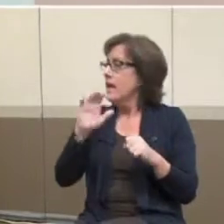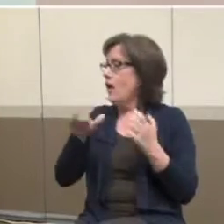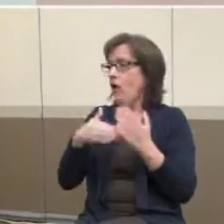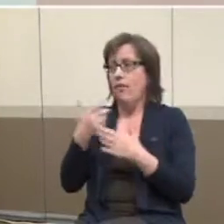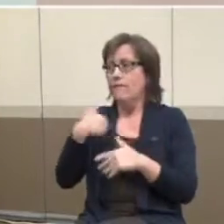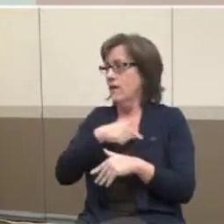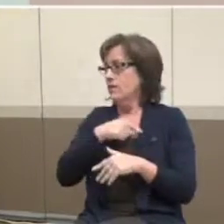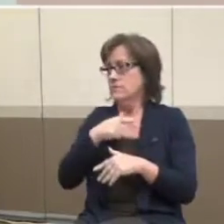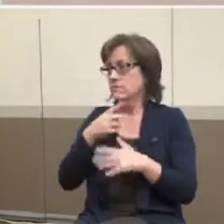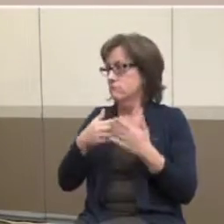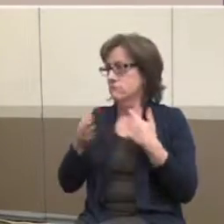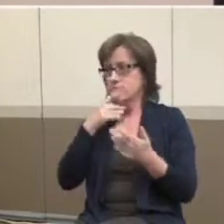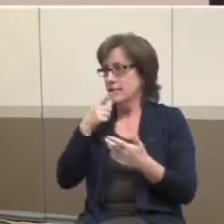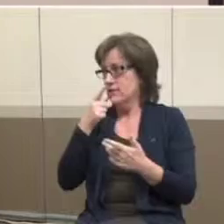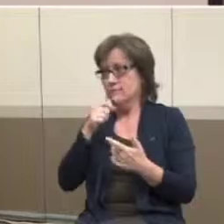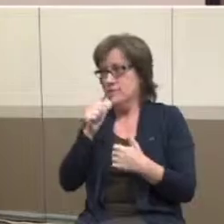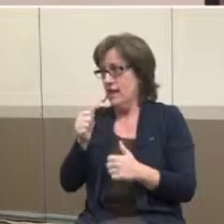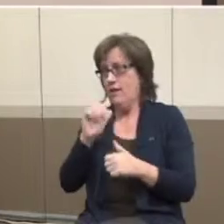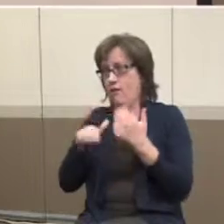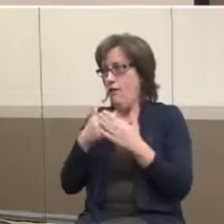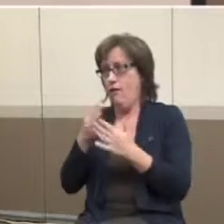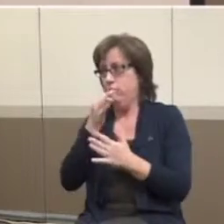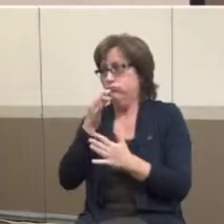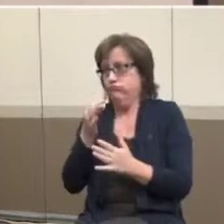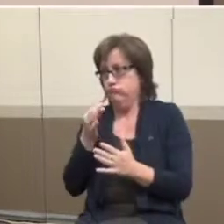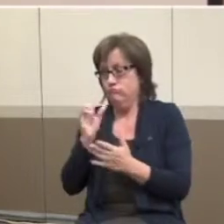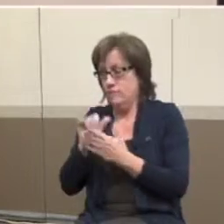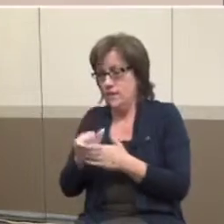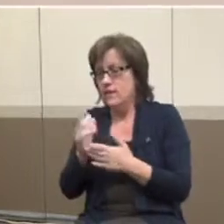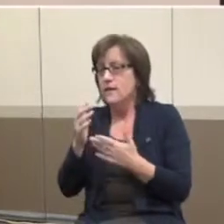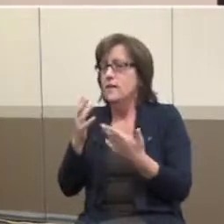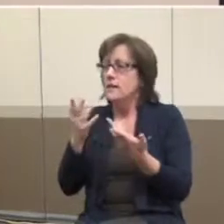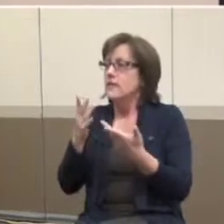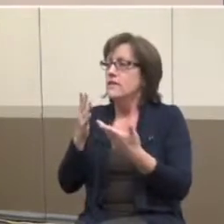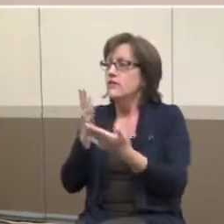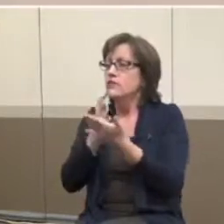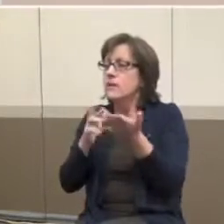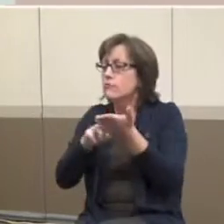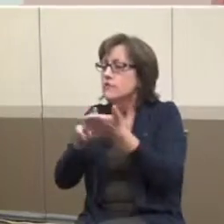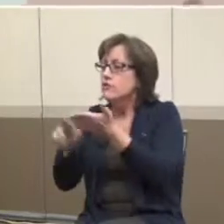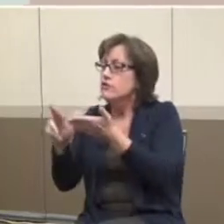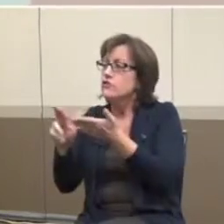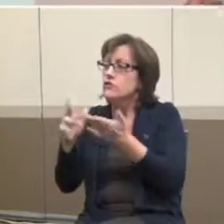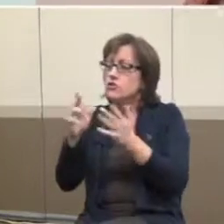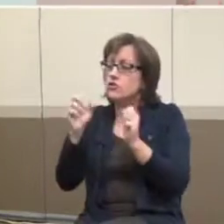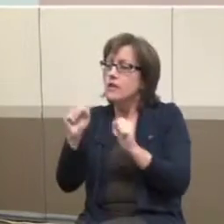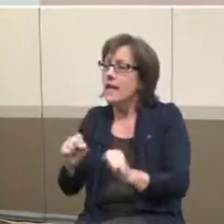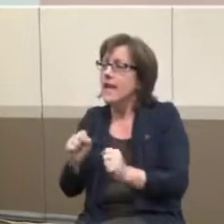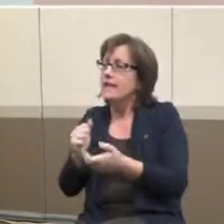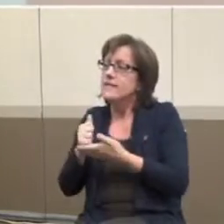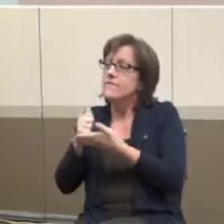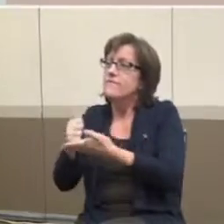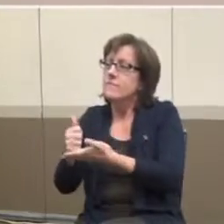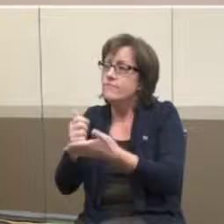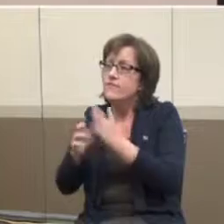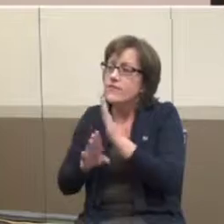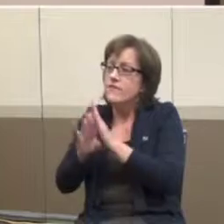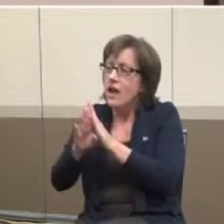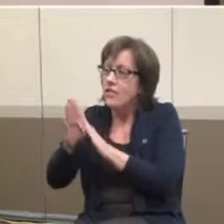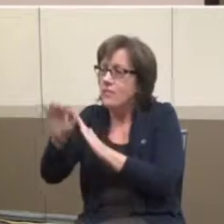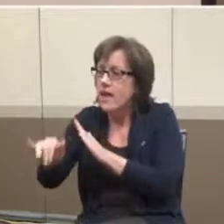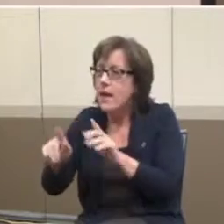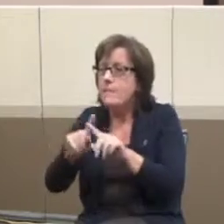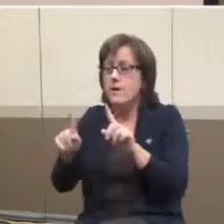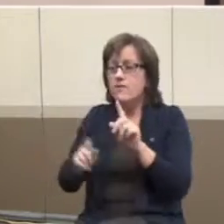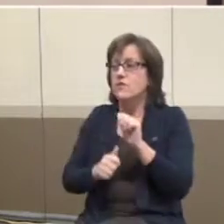all have. It's pretty much, there's some research that shows you can maybe within a certain window help to develop that, but for the most part, I think the